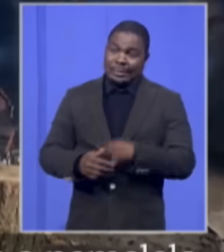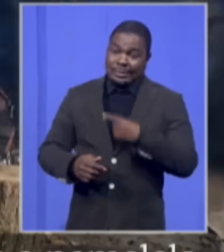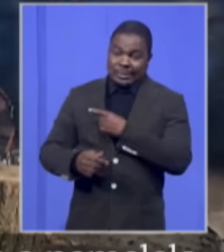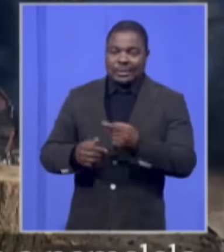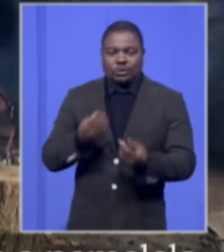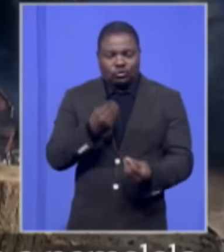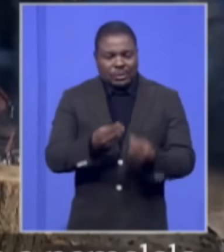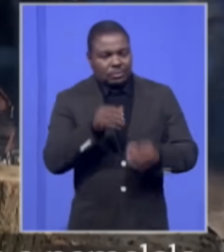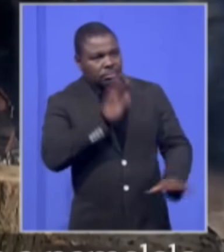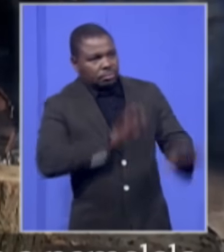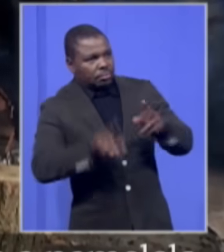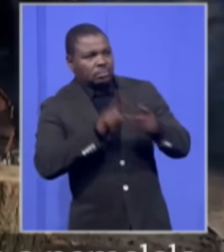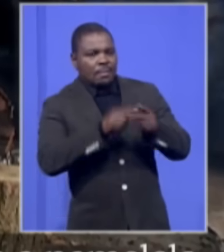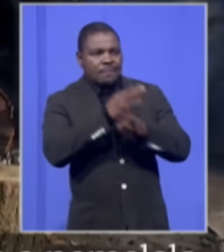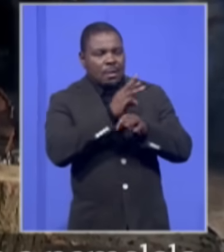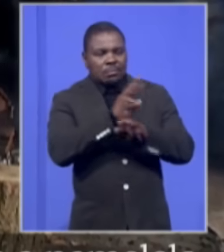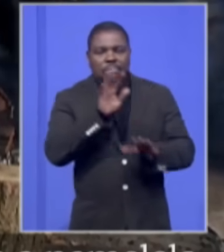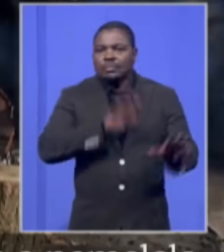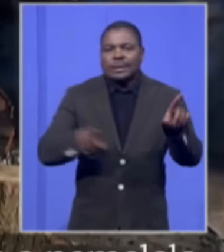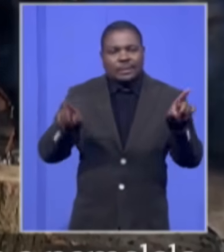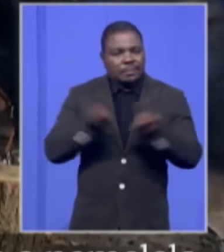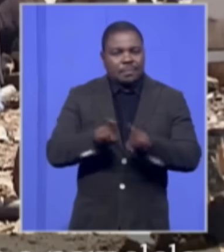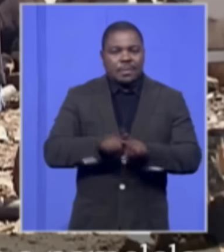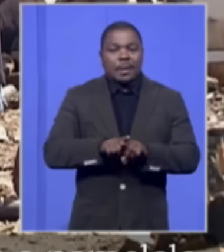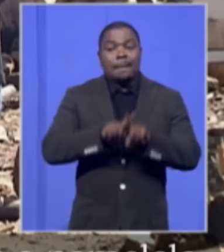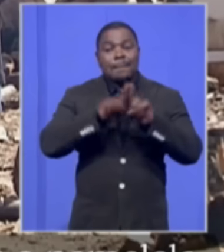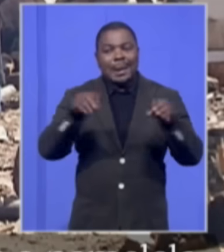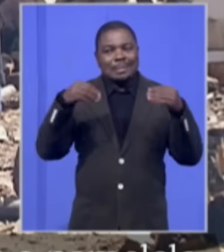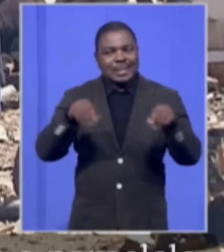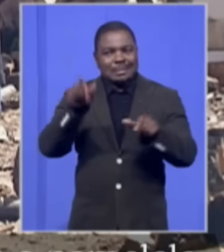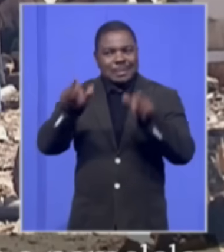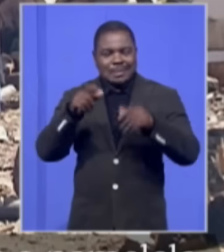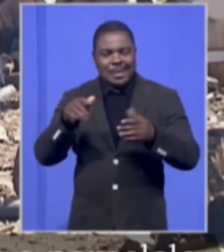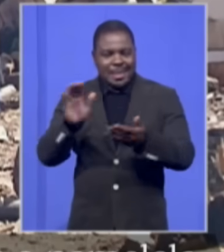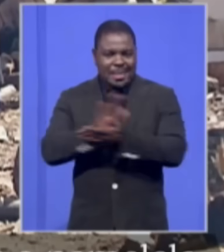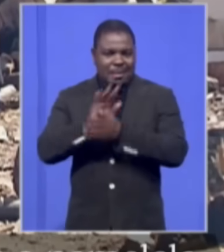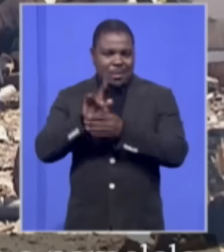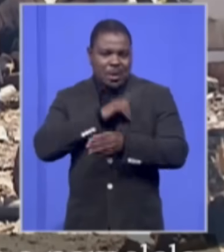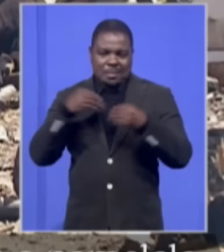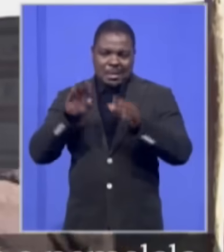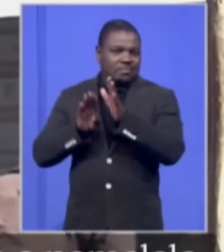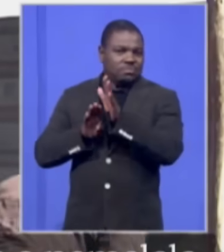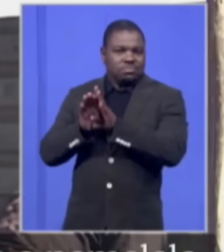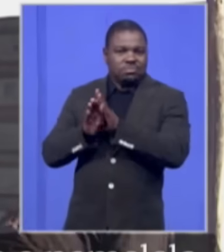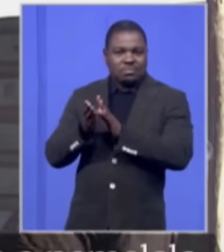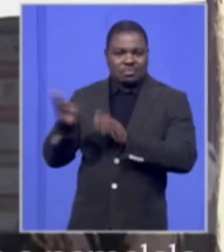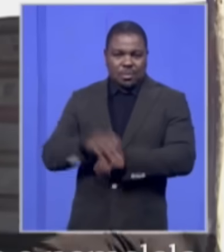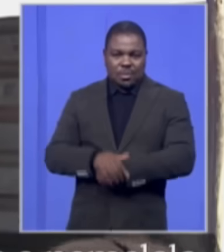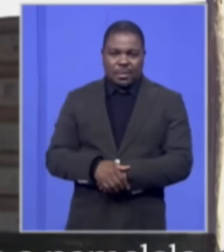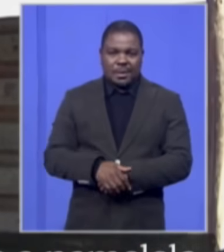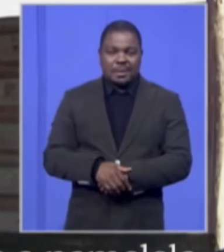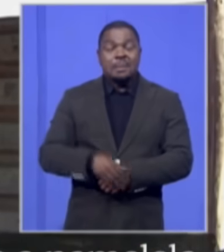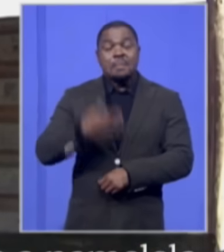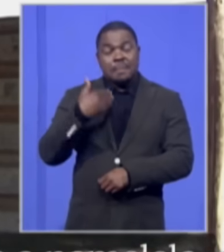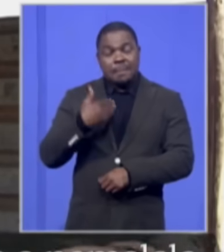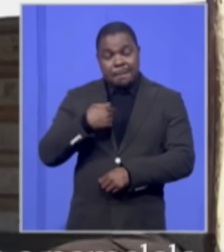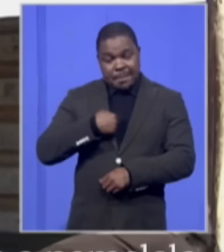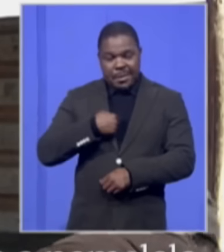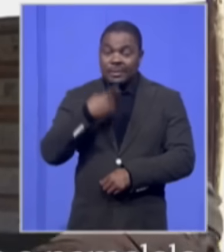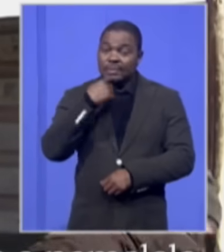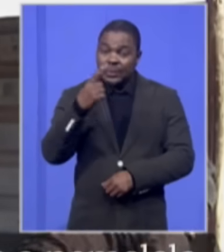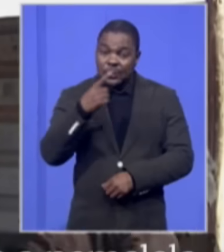ama bana le batswadi. Fela beng ba dikgwebo ba thabela go tšwetša pele dikgwebo tša bona pele. Nka ratang go bua gore re